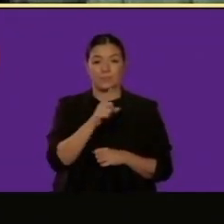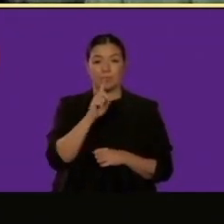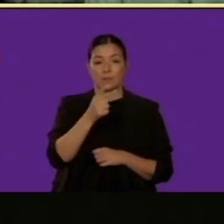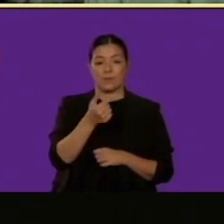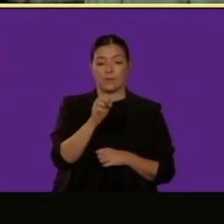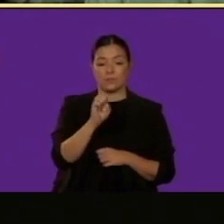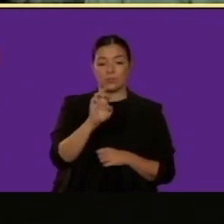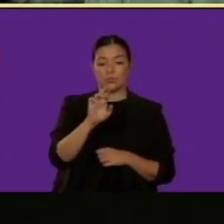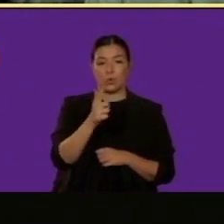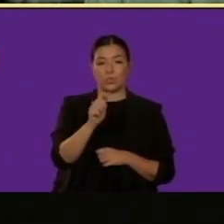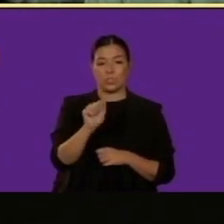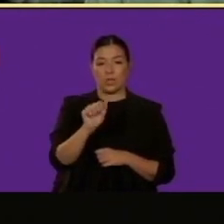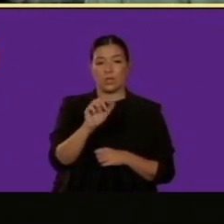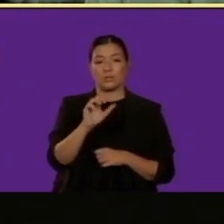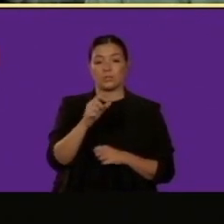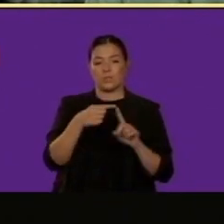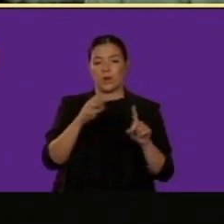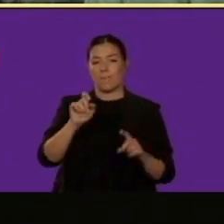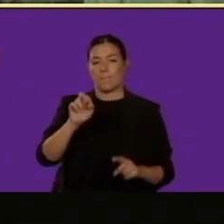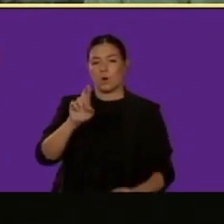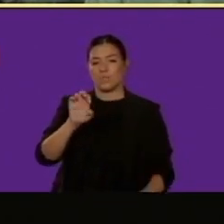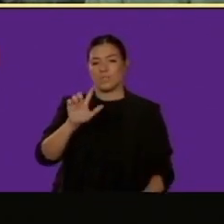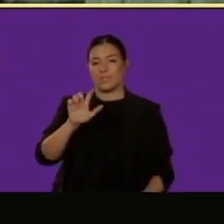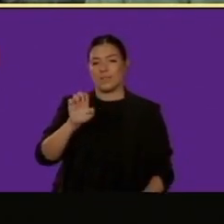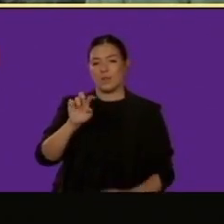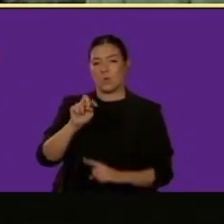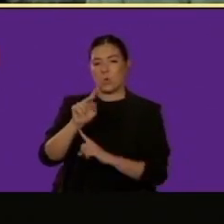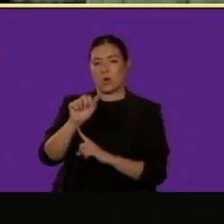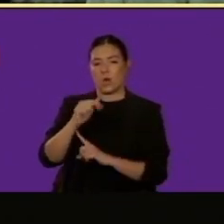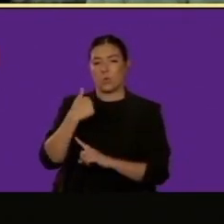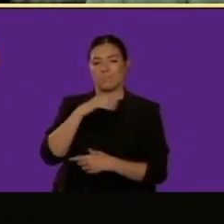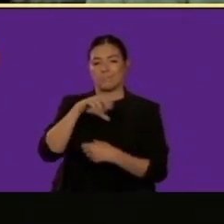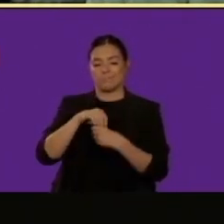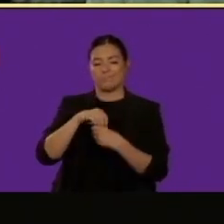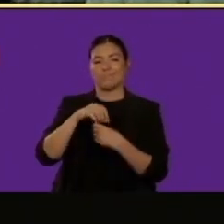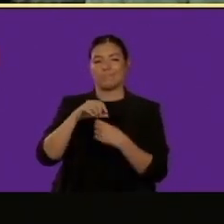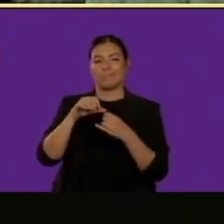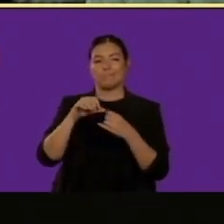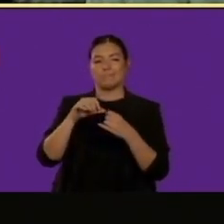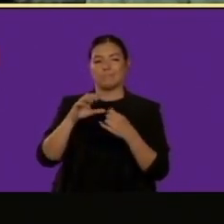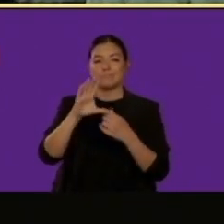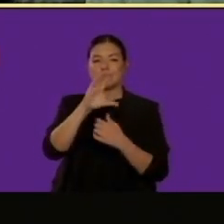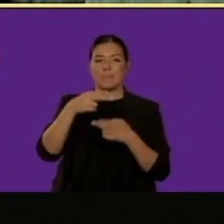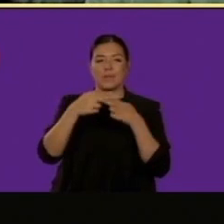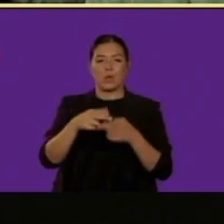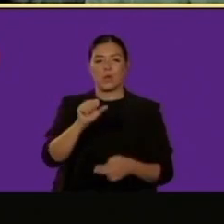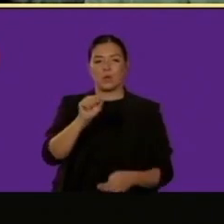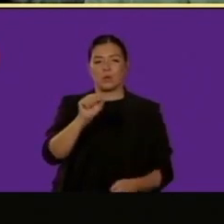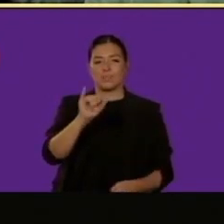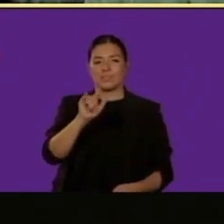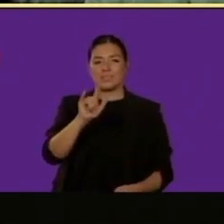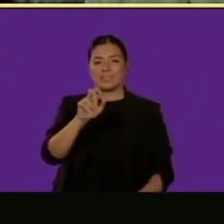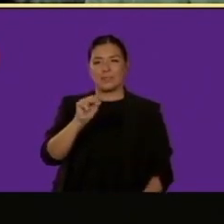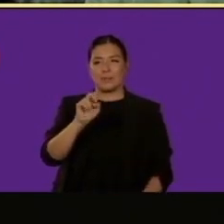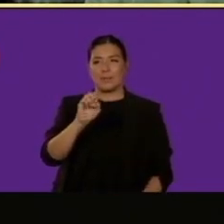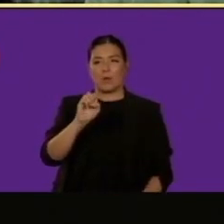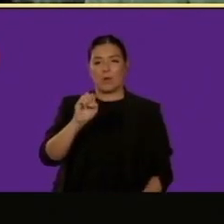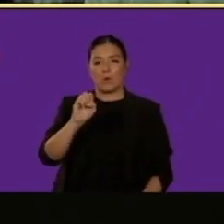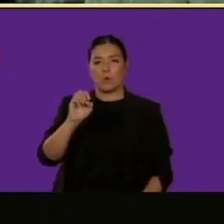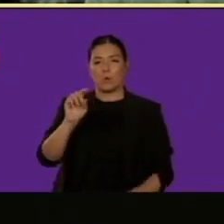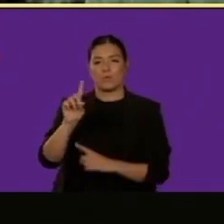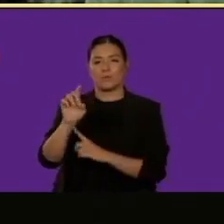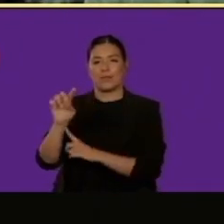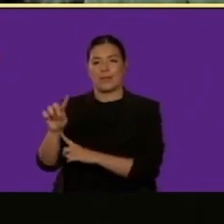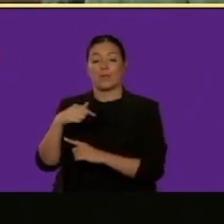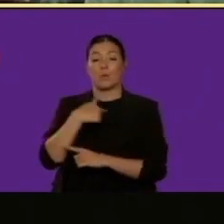unite ODS en STEAMs, la the accesibilidad. ODS, Estamos and trabajando mucho accessibility. en We have been aspectos de working accesibilidad hard y on accesibilidad. areas of Como decía